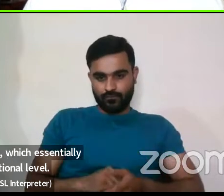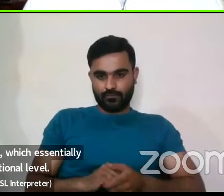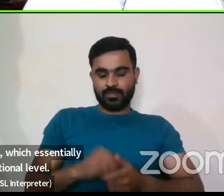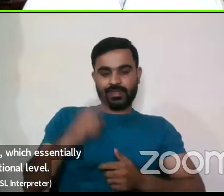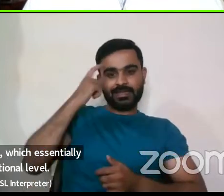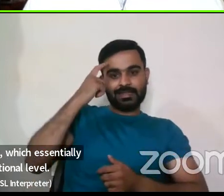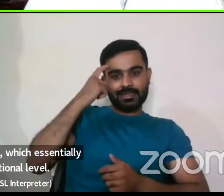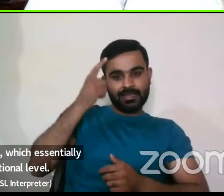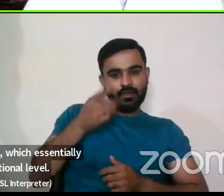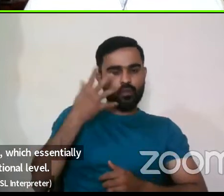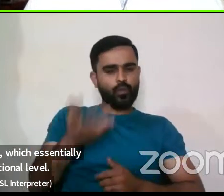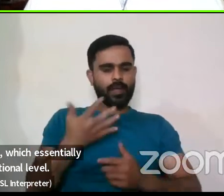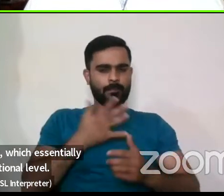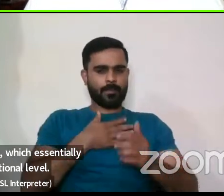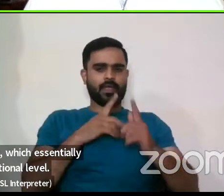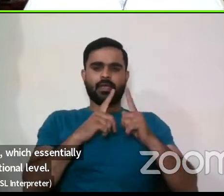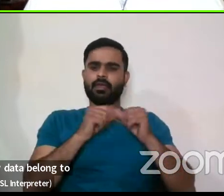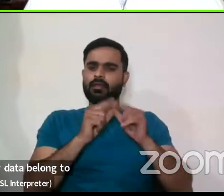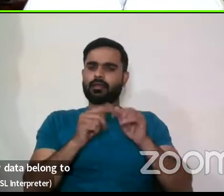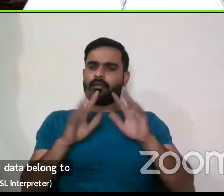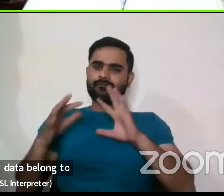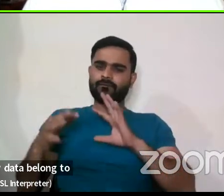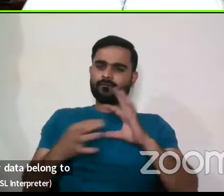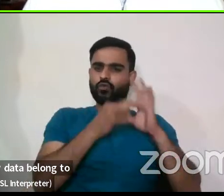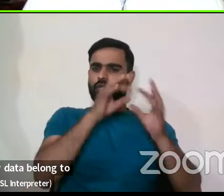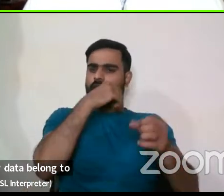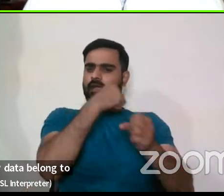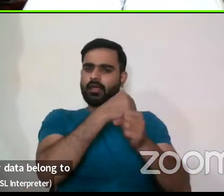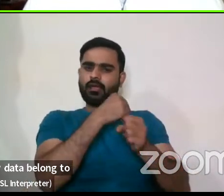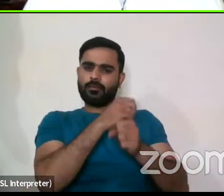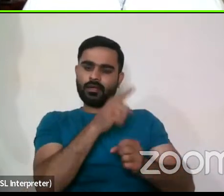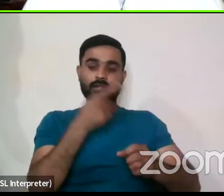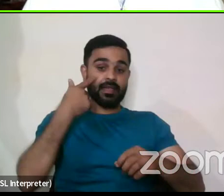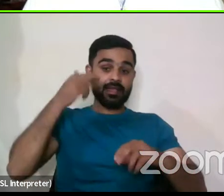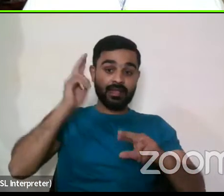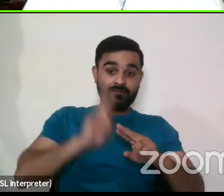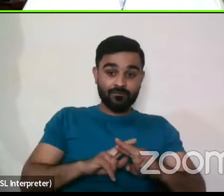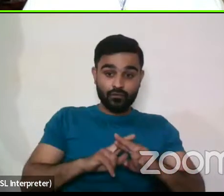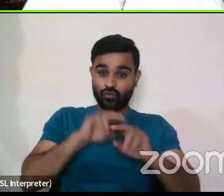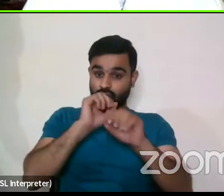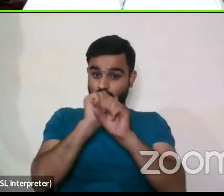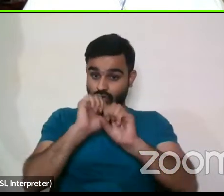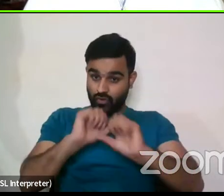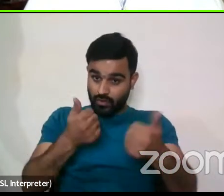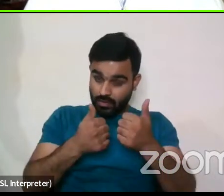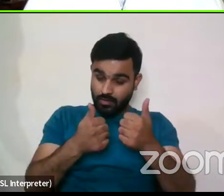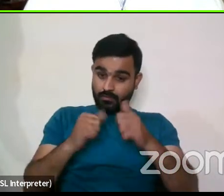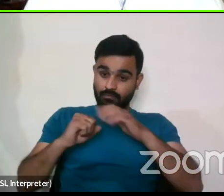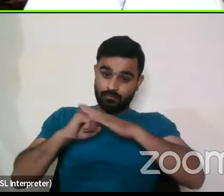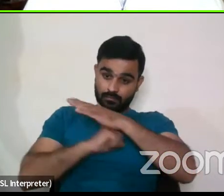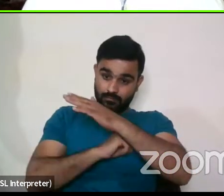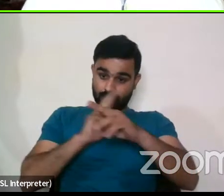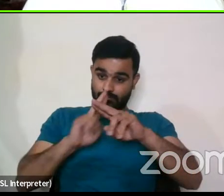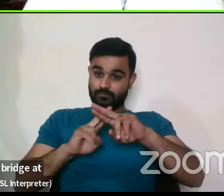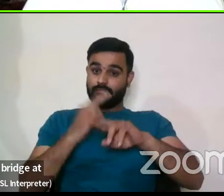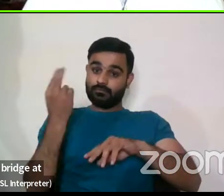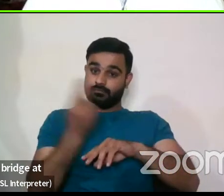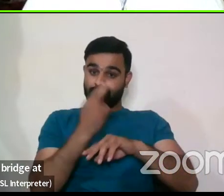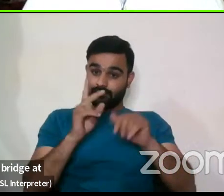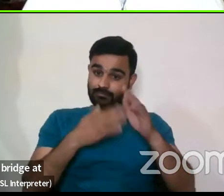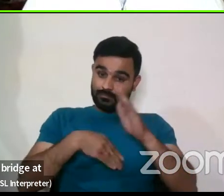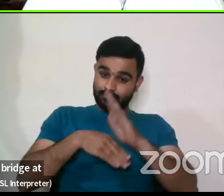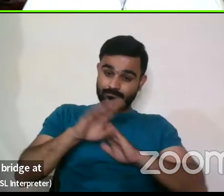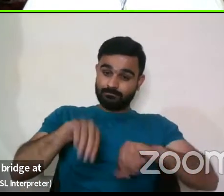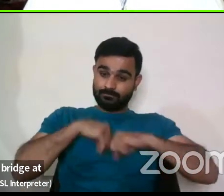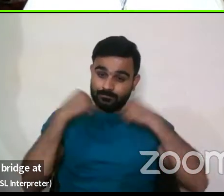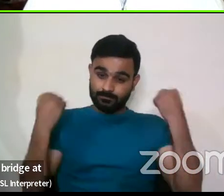Why should my data belong to government? Like if we are able to draw a bridge at national level, effectively